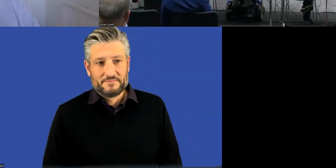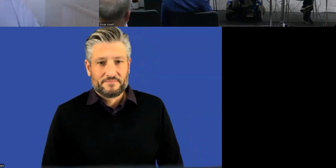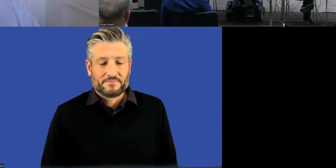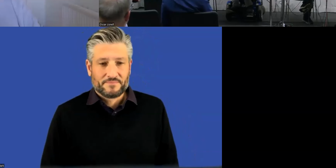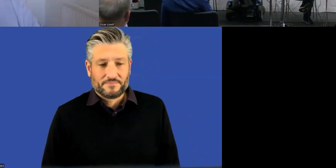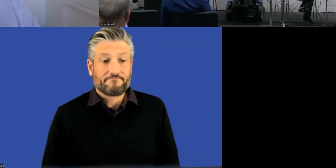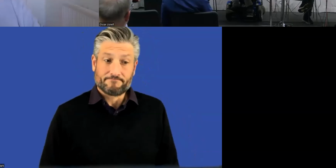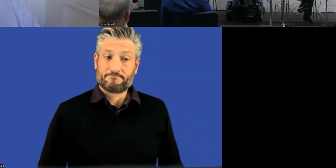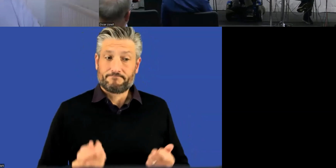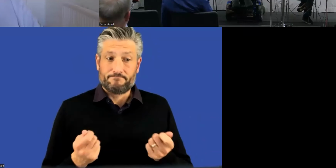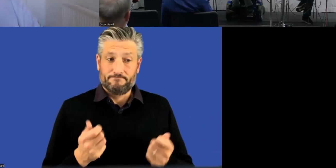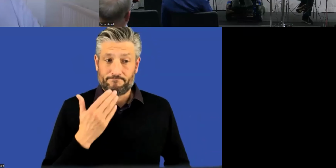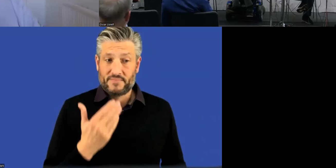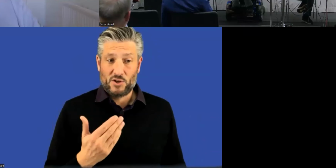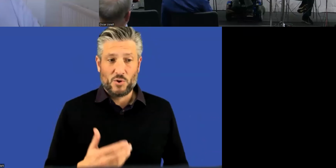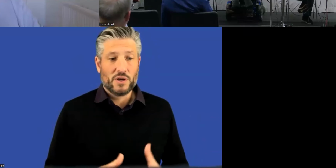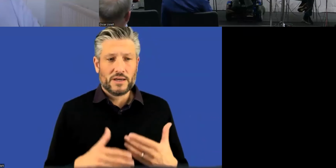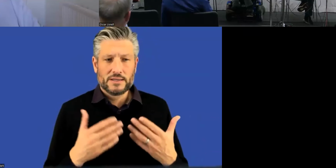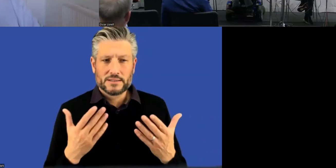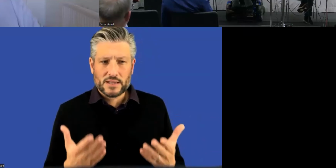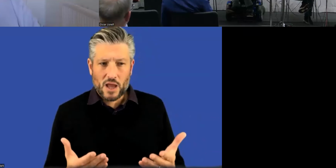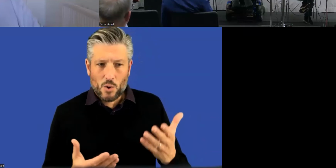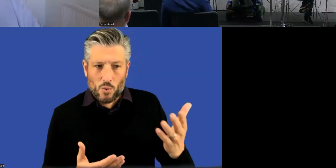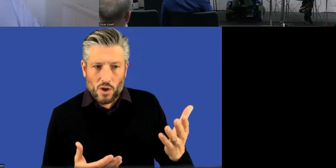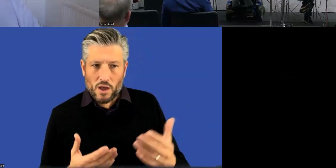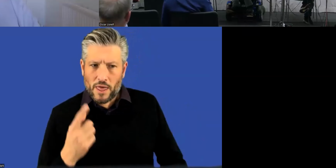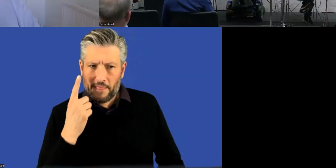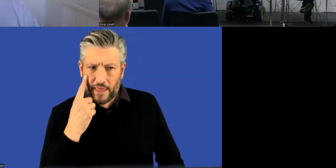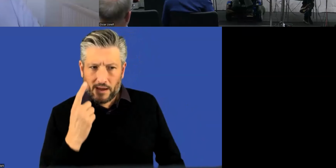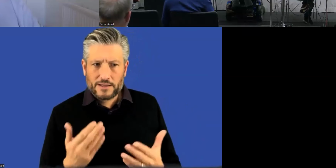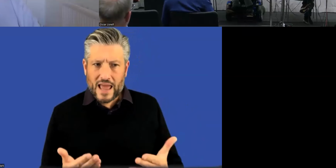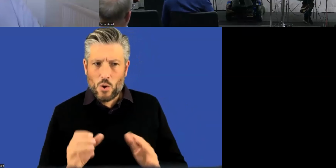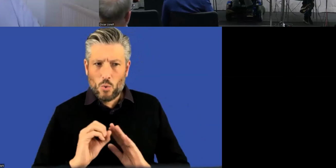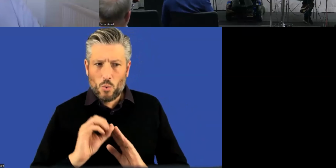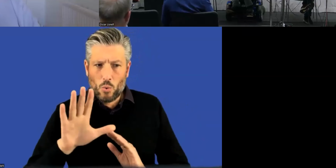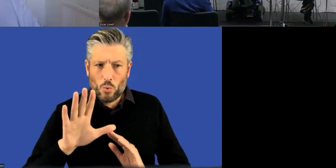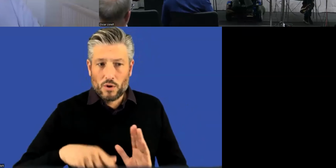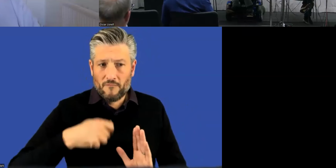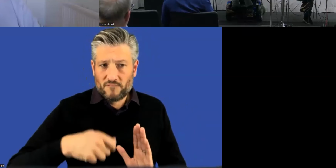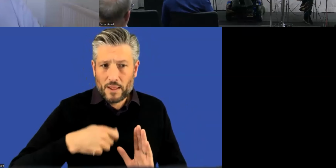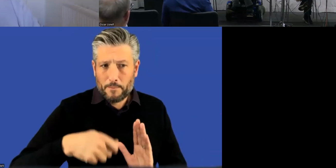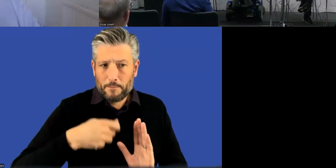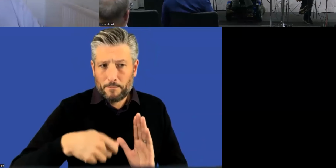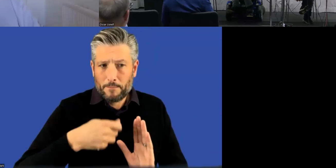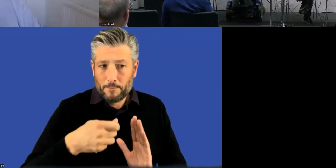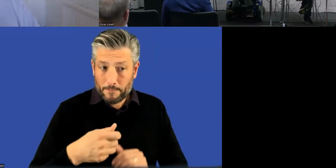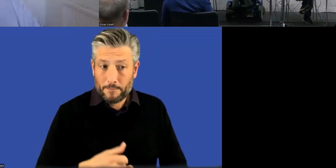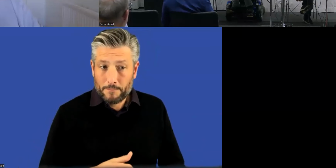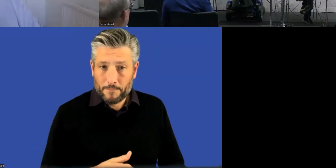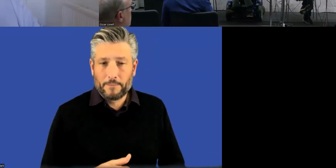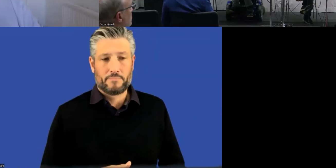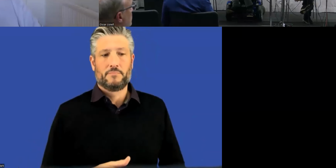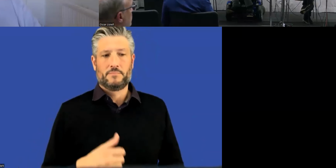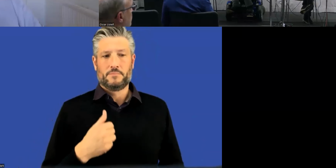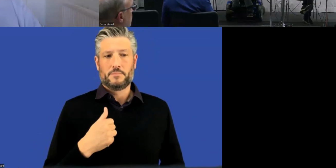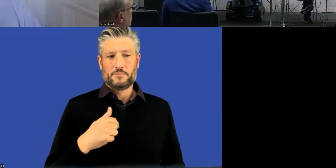Thank you. So I'll hand over. I think you've got some footage, haven't you, that we might be able to play? Indeed, if we could go to, I think